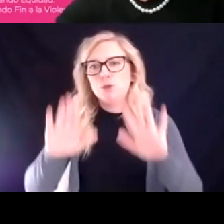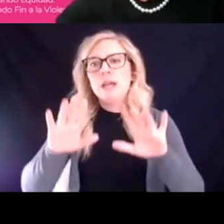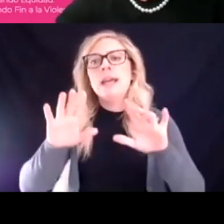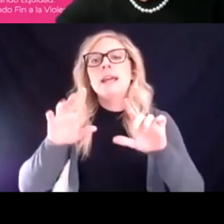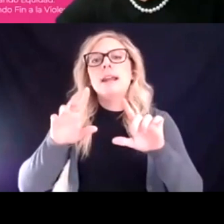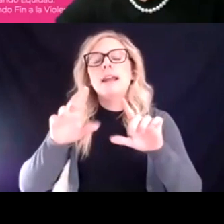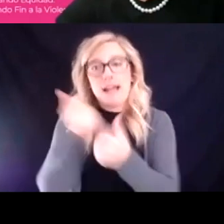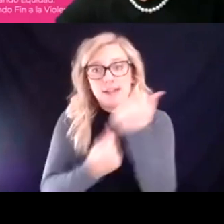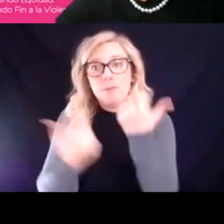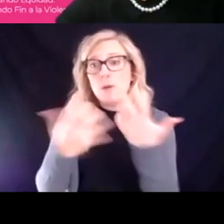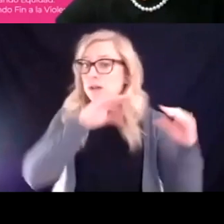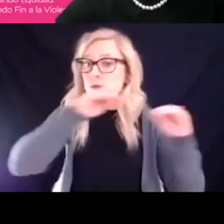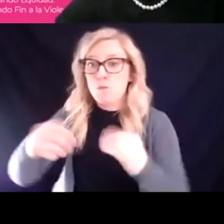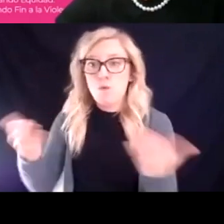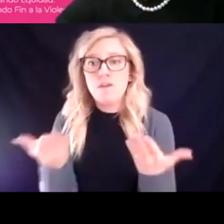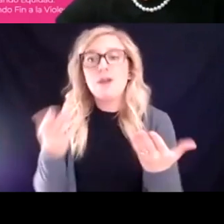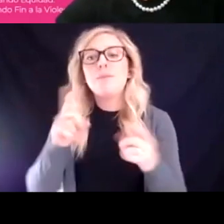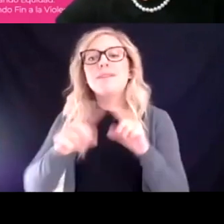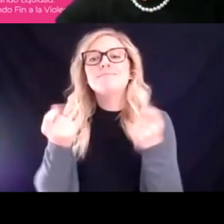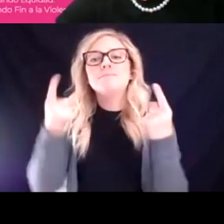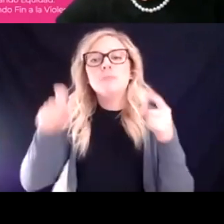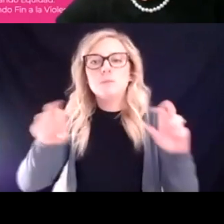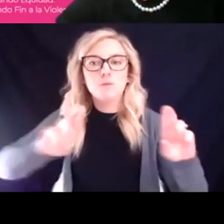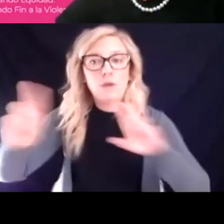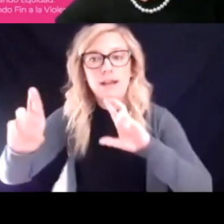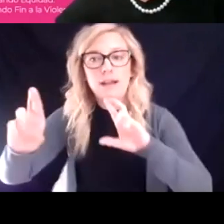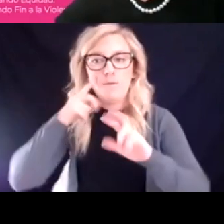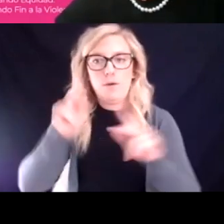must be ready. We must be ready for when people arrive.